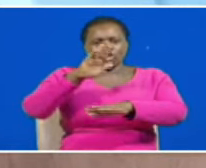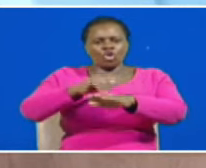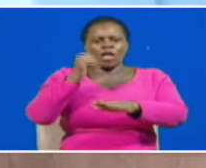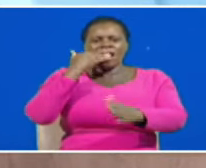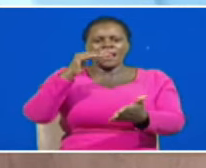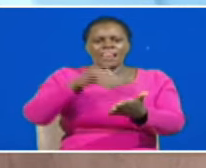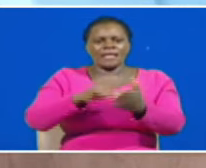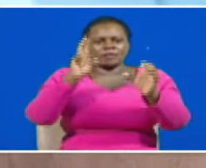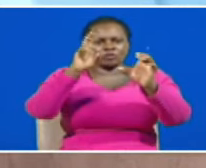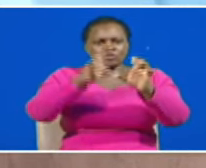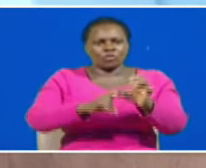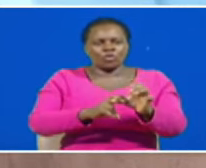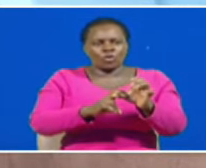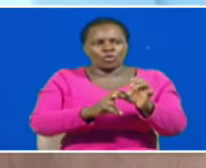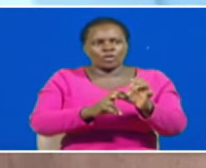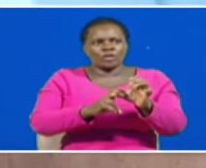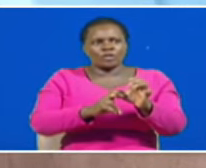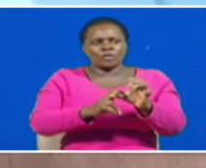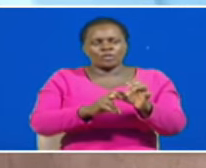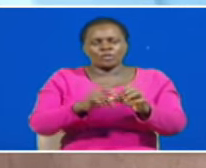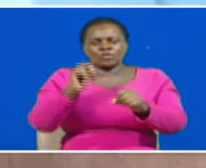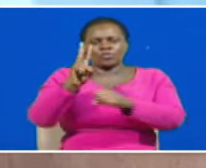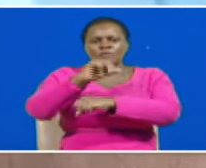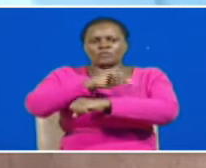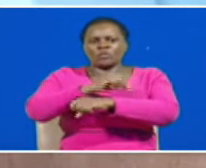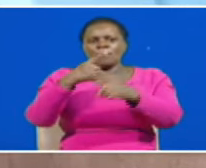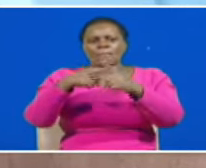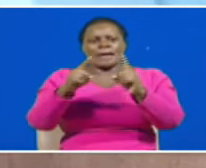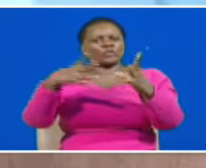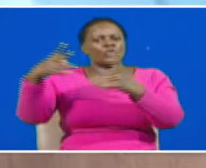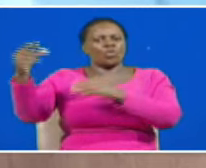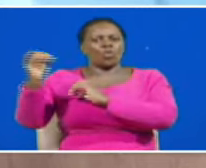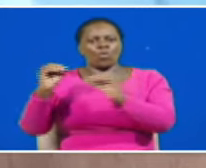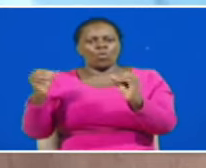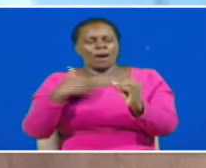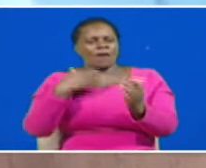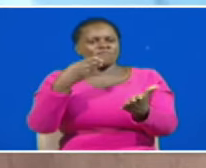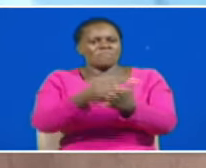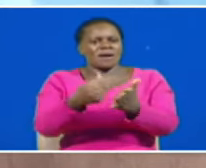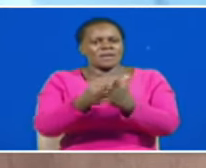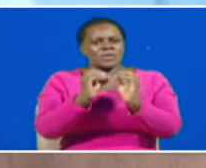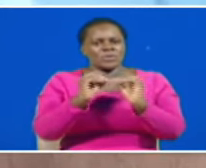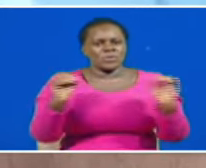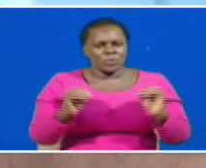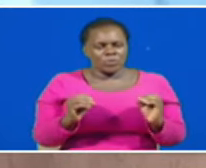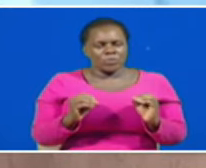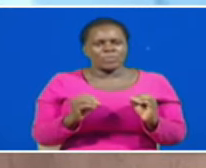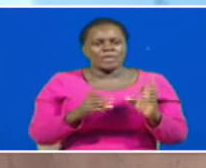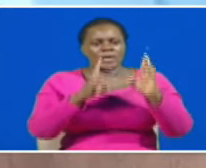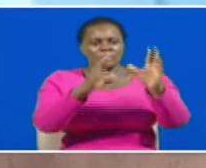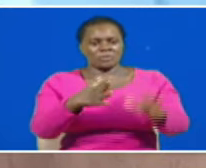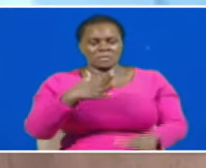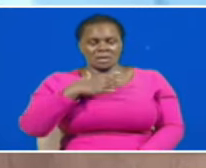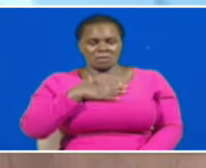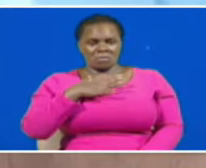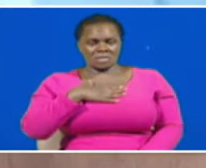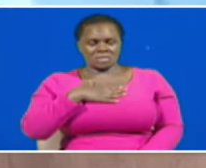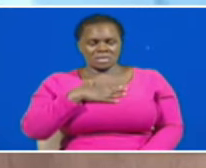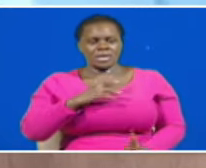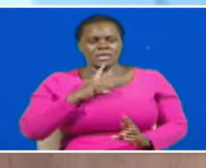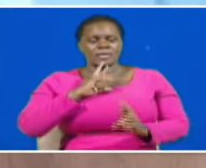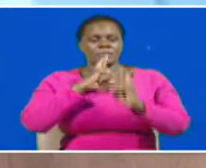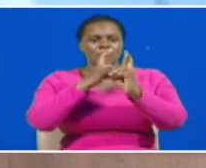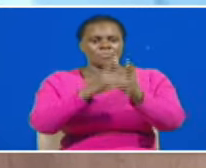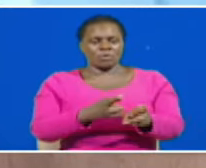to join Precious Girls Voi, but that did not materialize due to a lack of school fees. KTN's Hezron Kimari reports